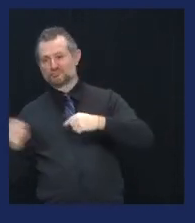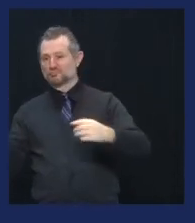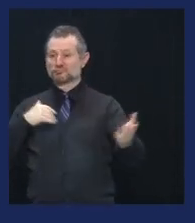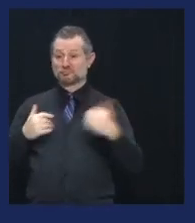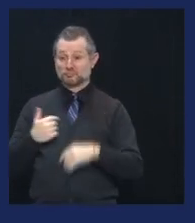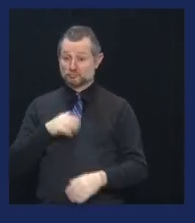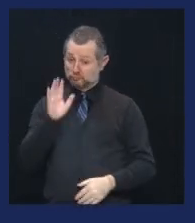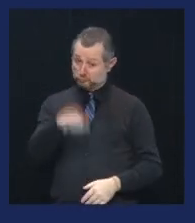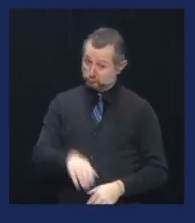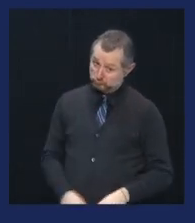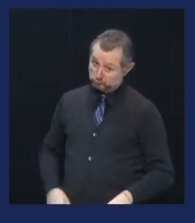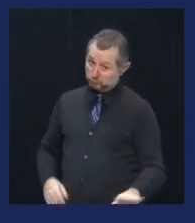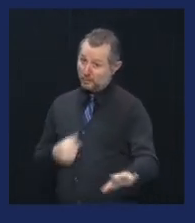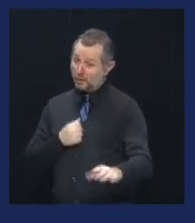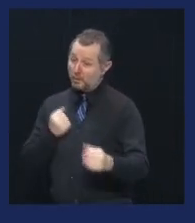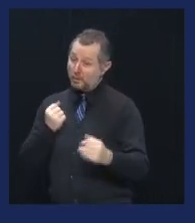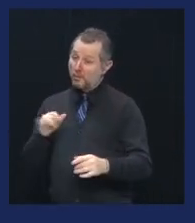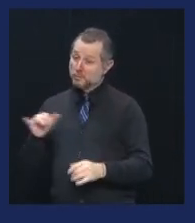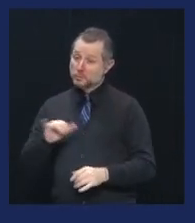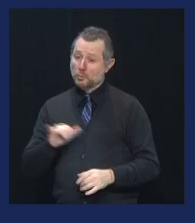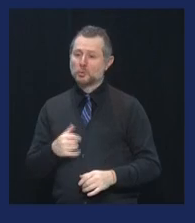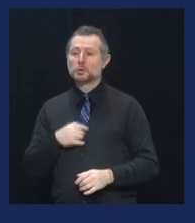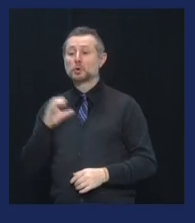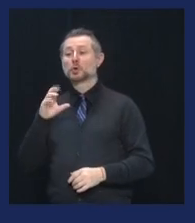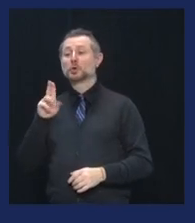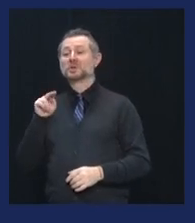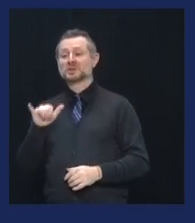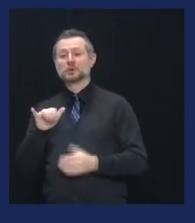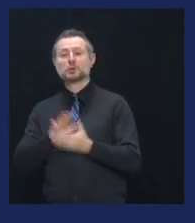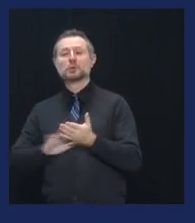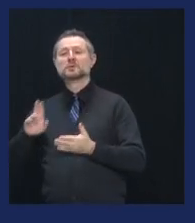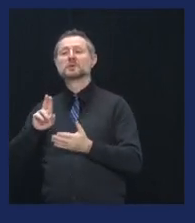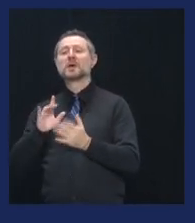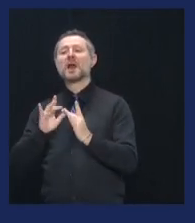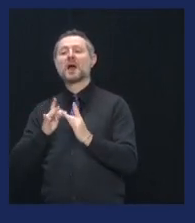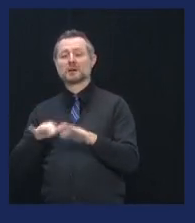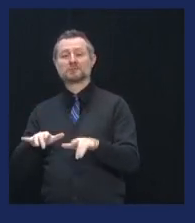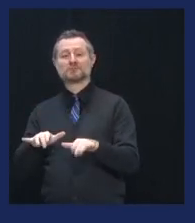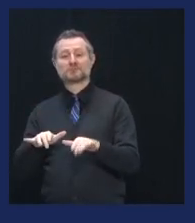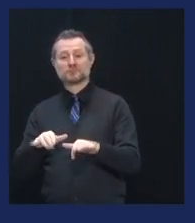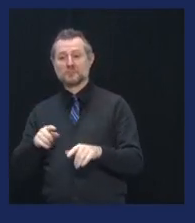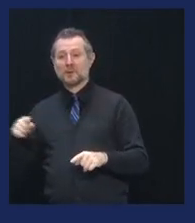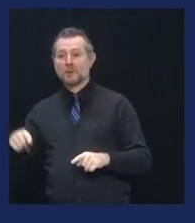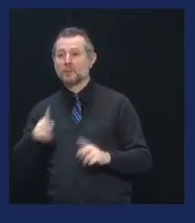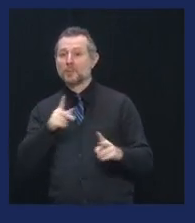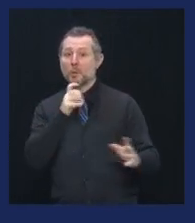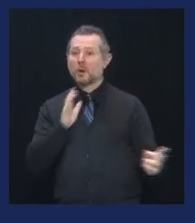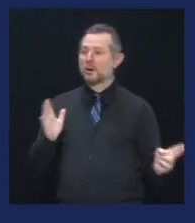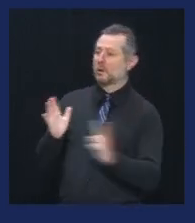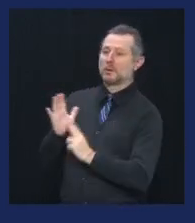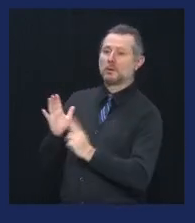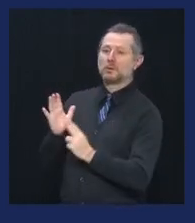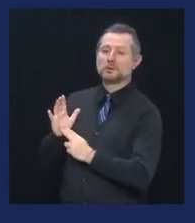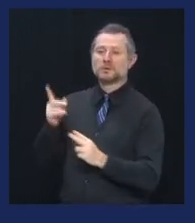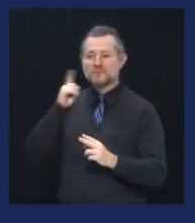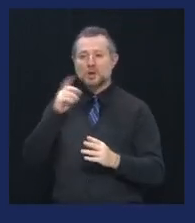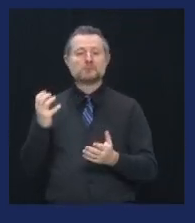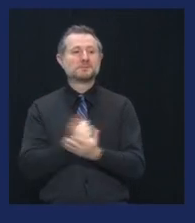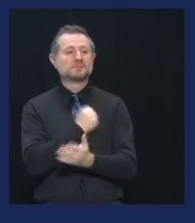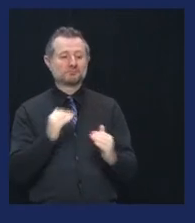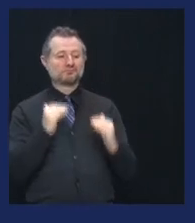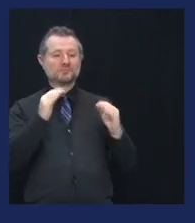training center so that New Yorkers can enroll in additional employment certificate programs for high-demand jobs, and